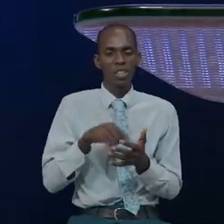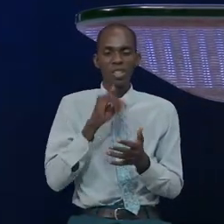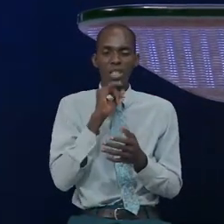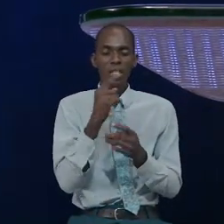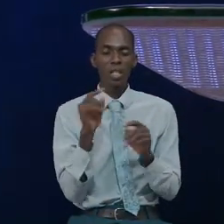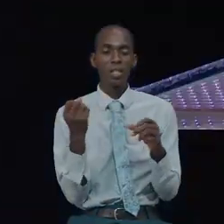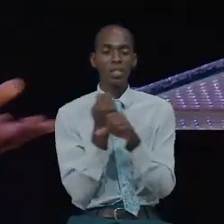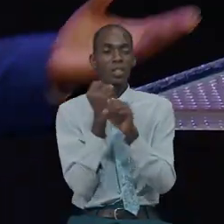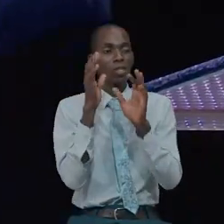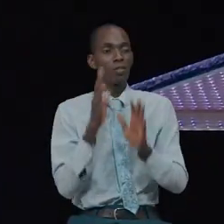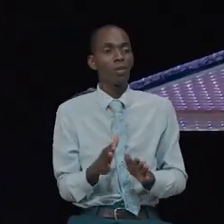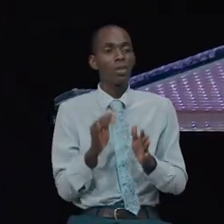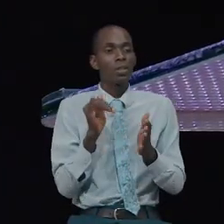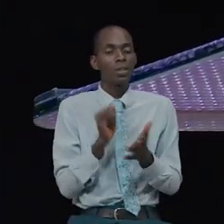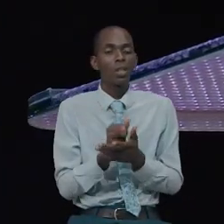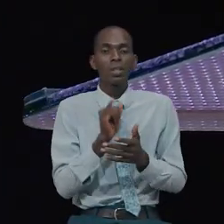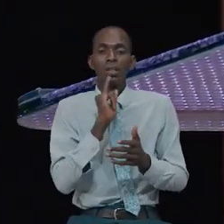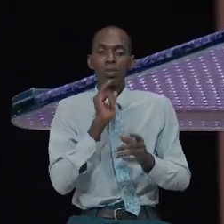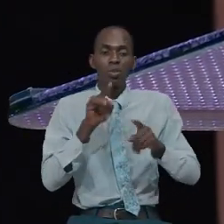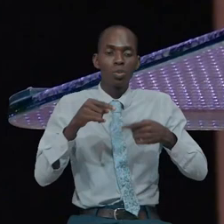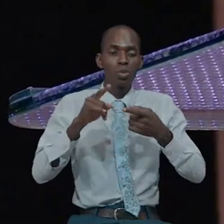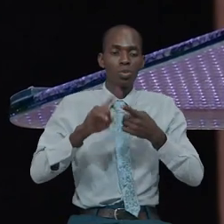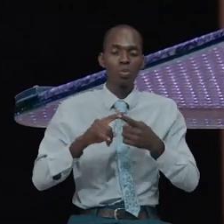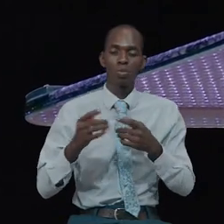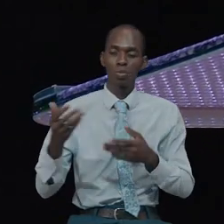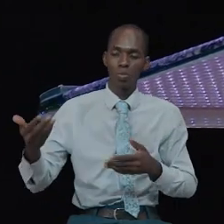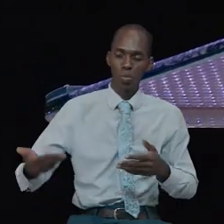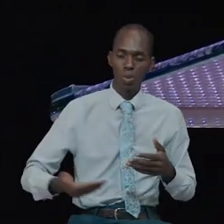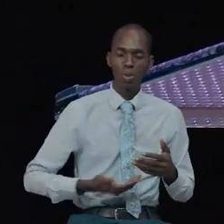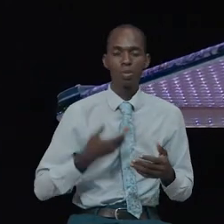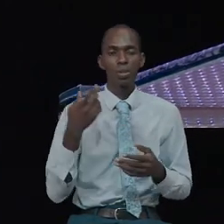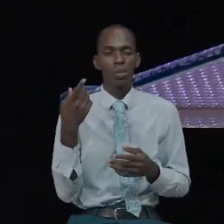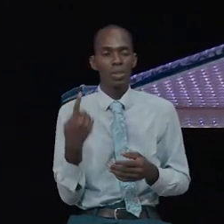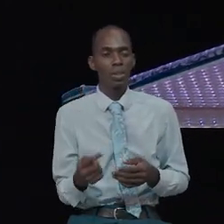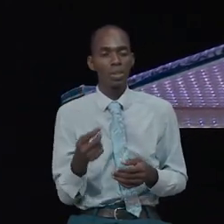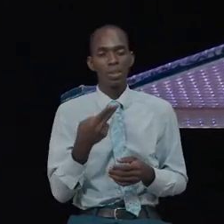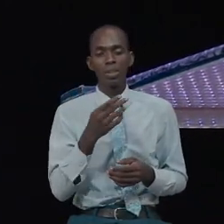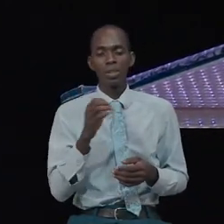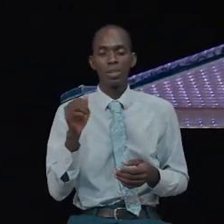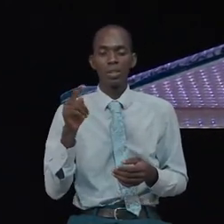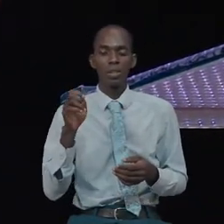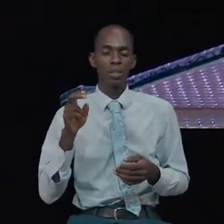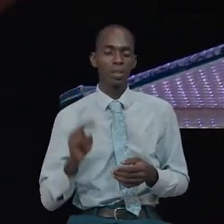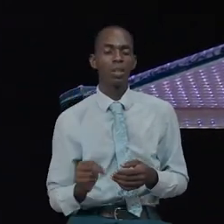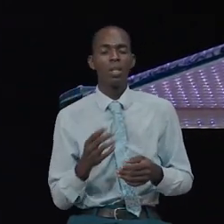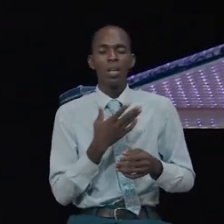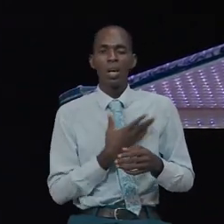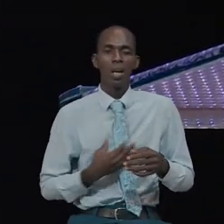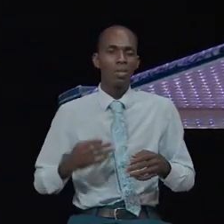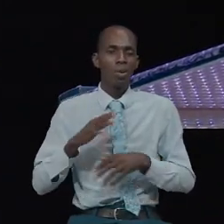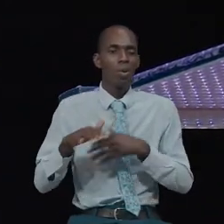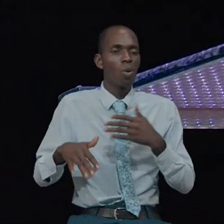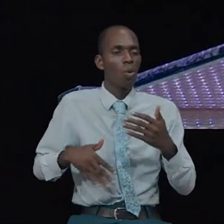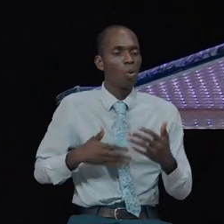Savior that is going to have the heathen, the Gentile world, and from many nations of the world is going to